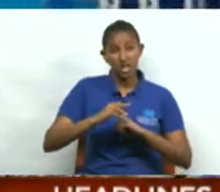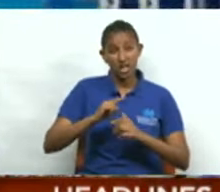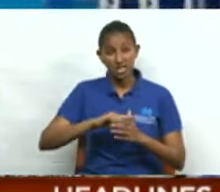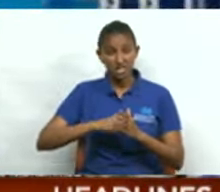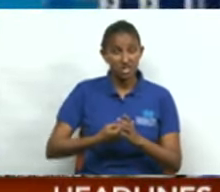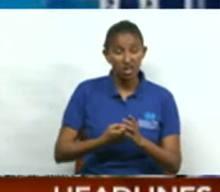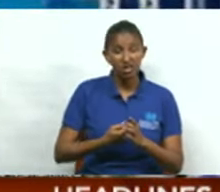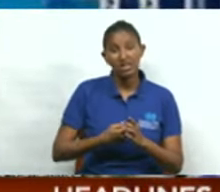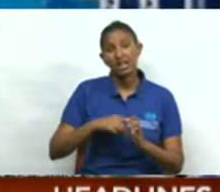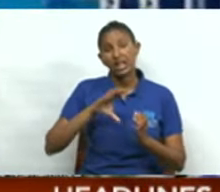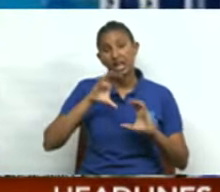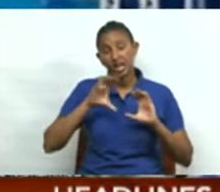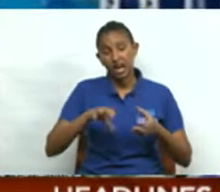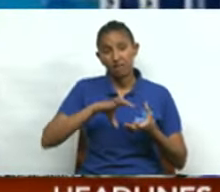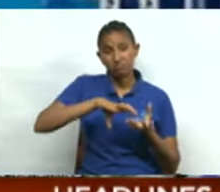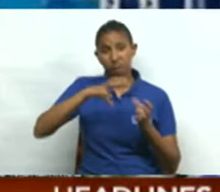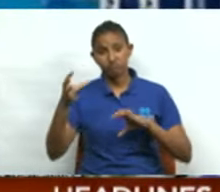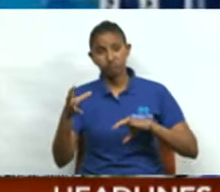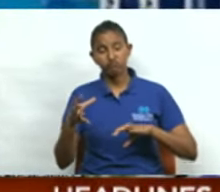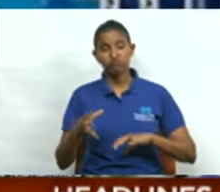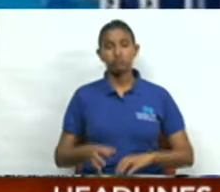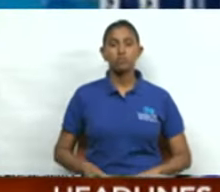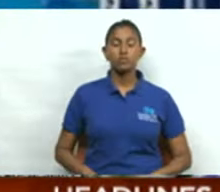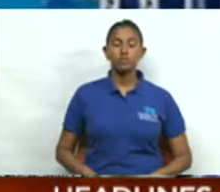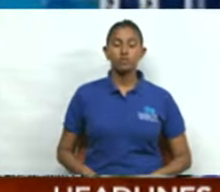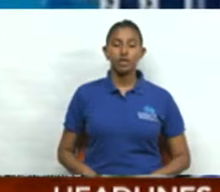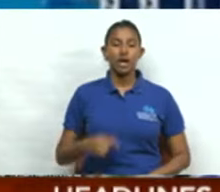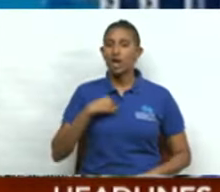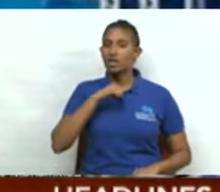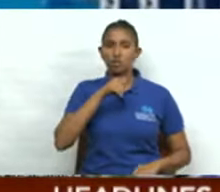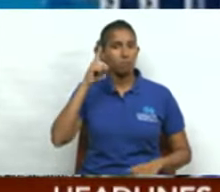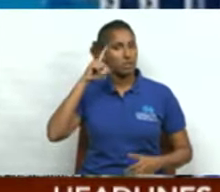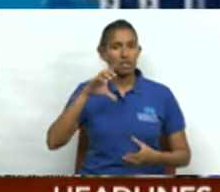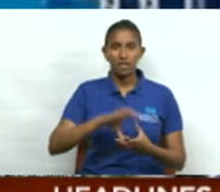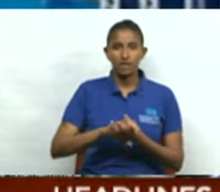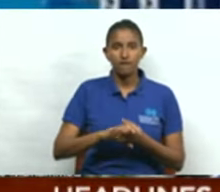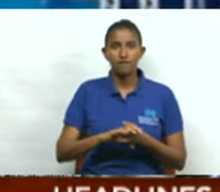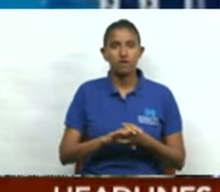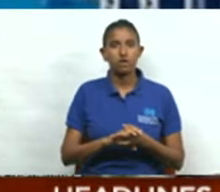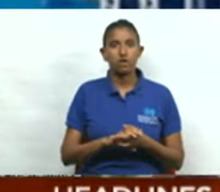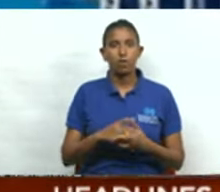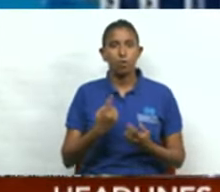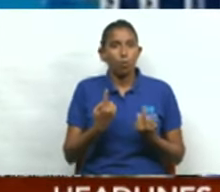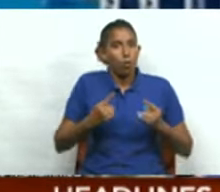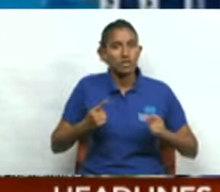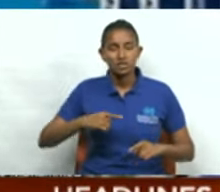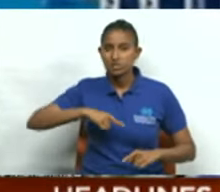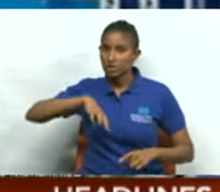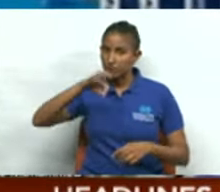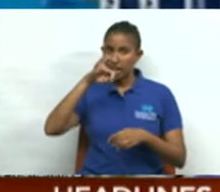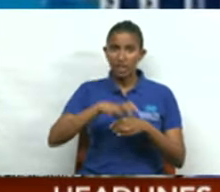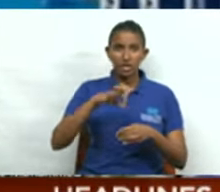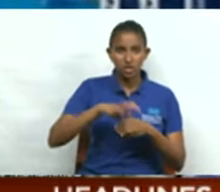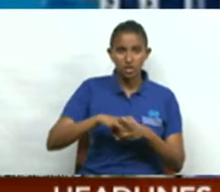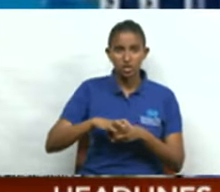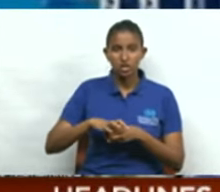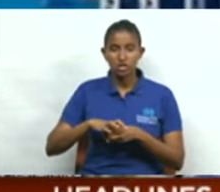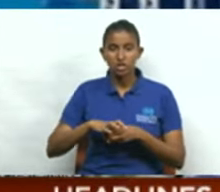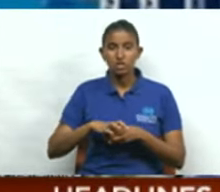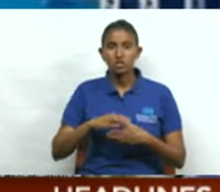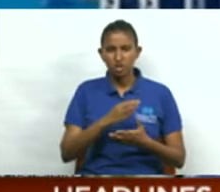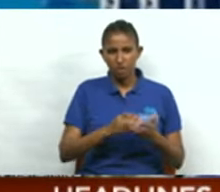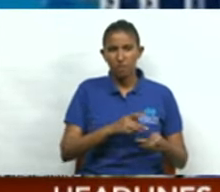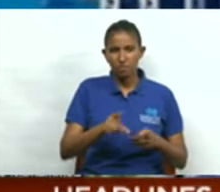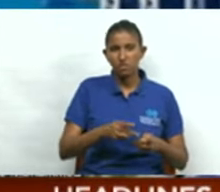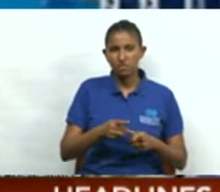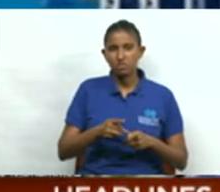I don't believe that a snap election that has been, you know, circulated over time is